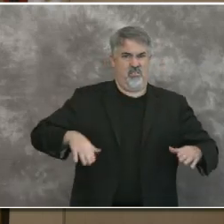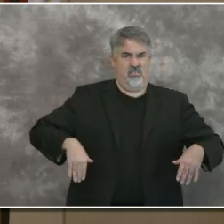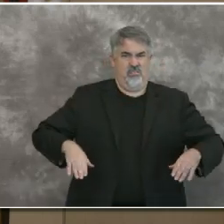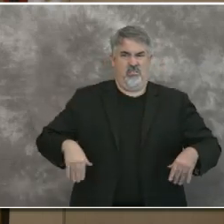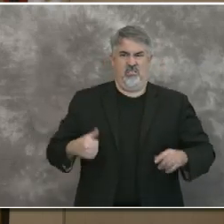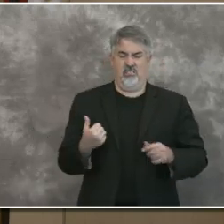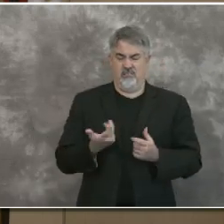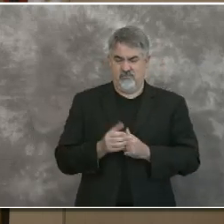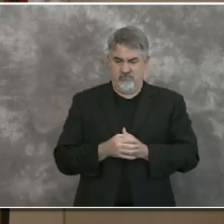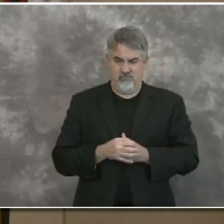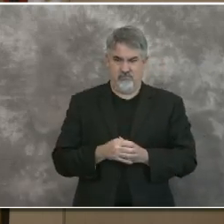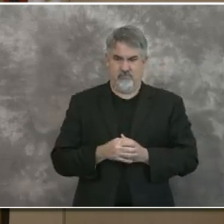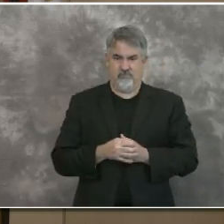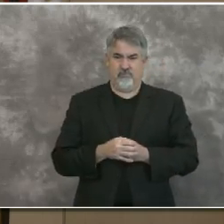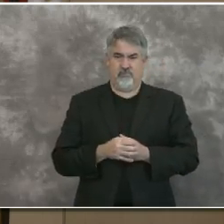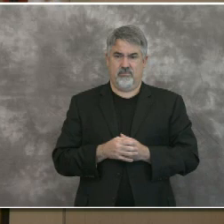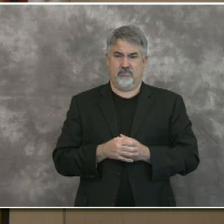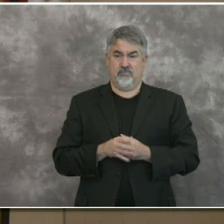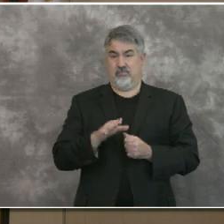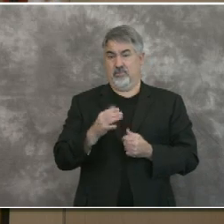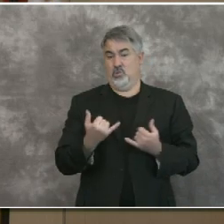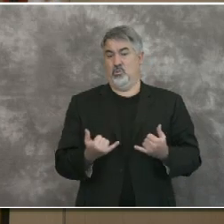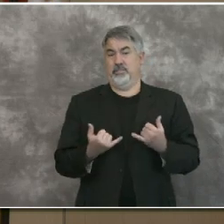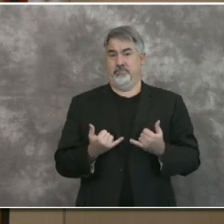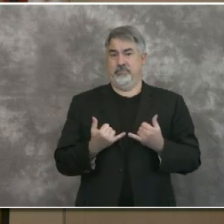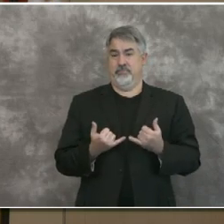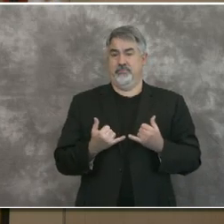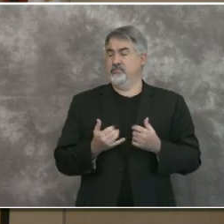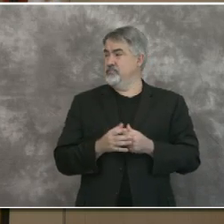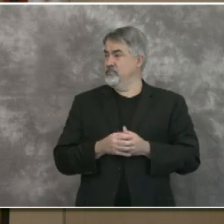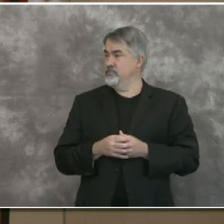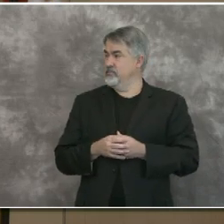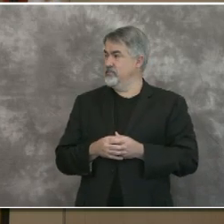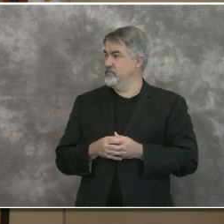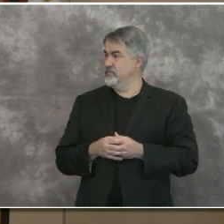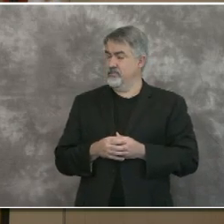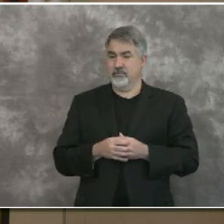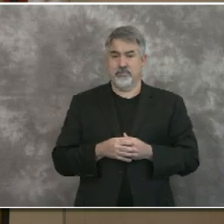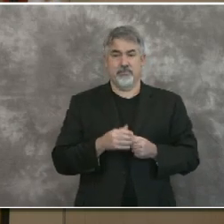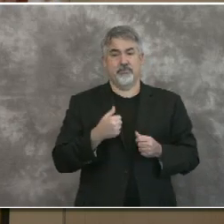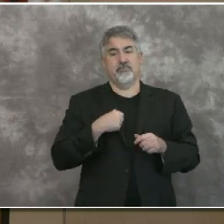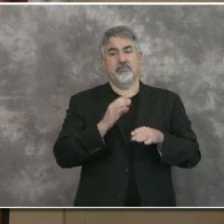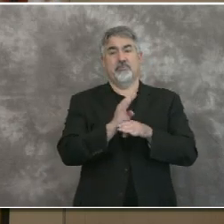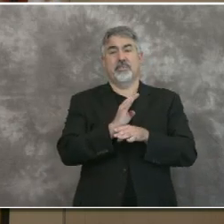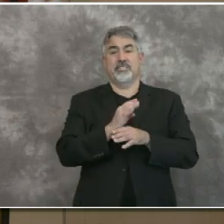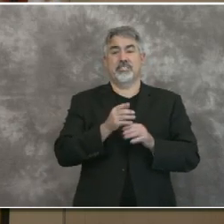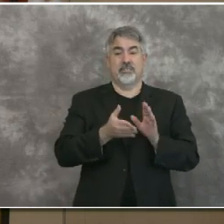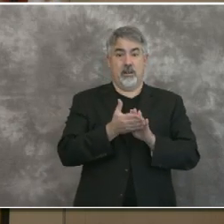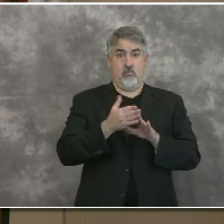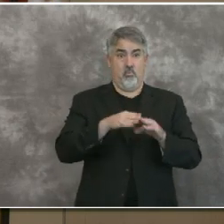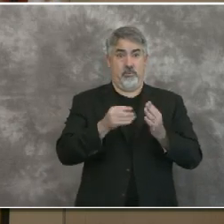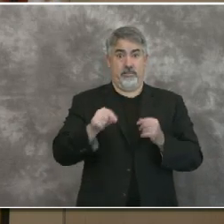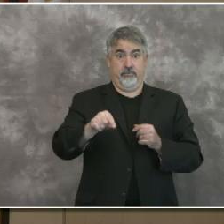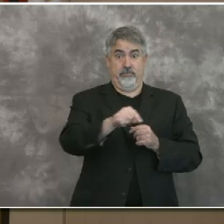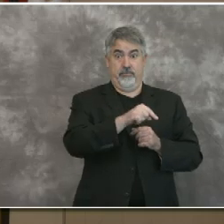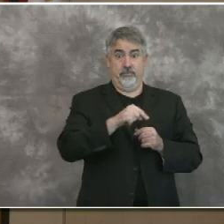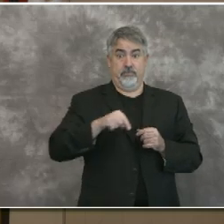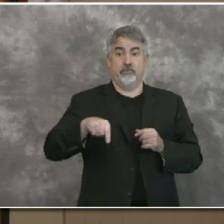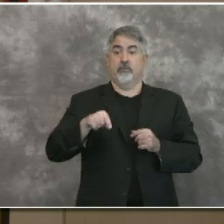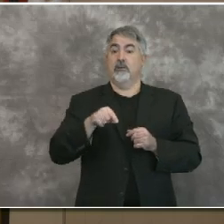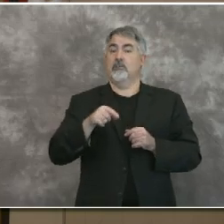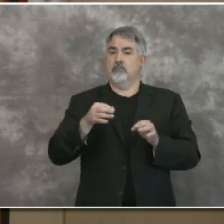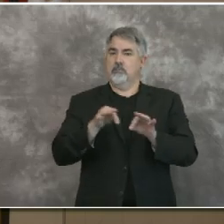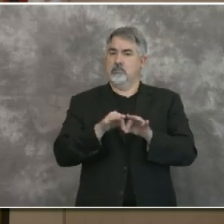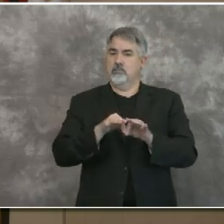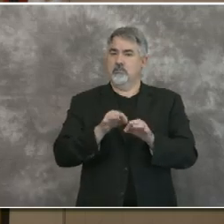be in operation. So right now, again, the only entities that are in operation, we are continuing essential